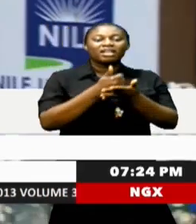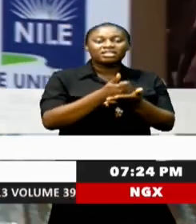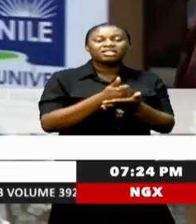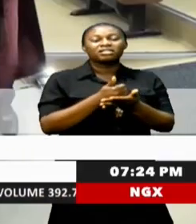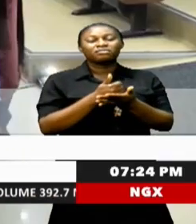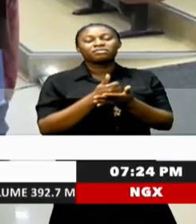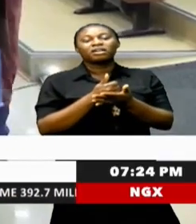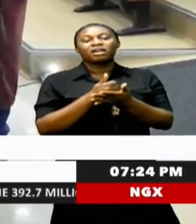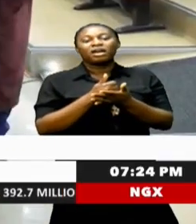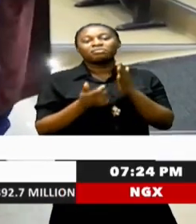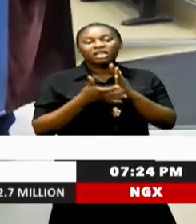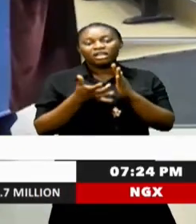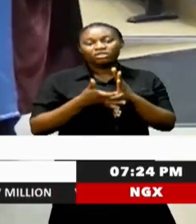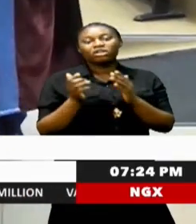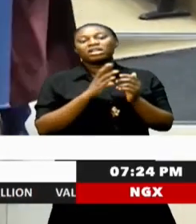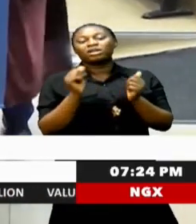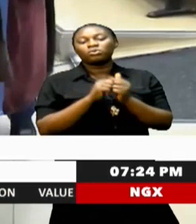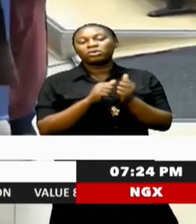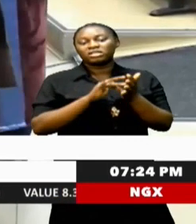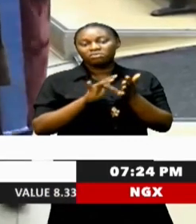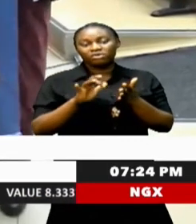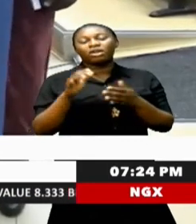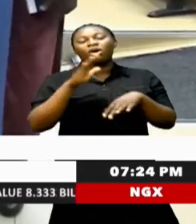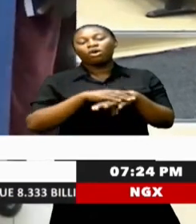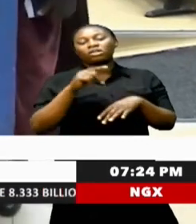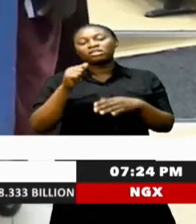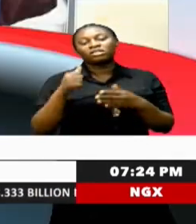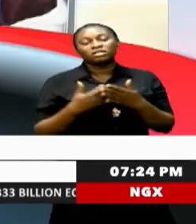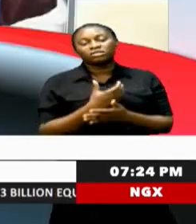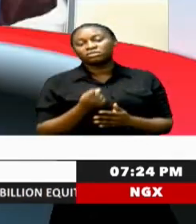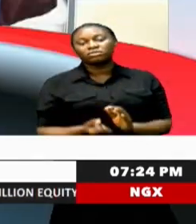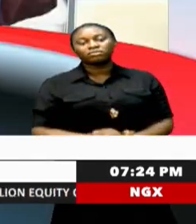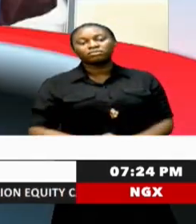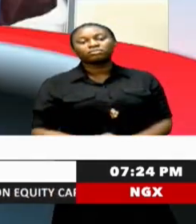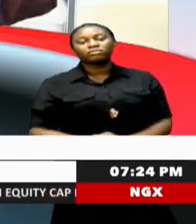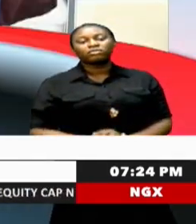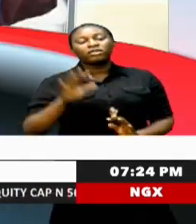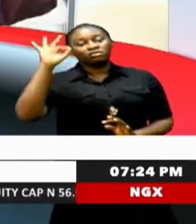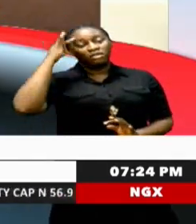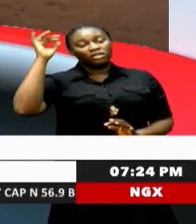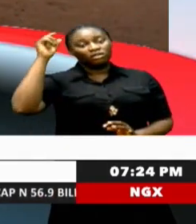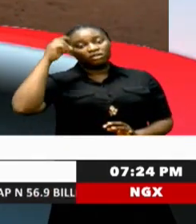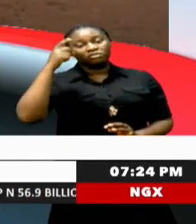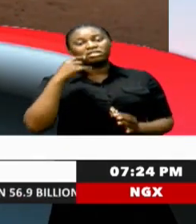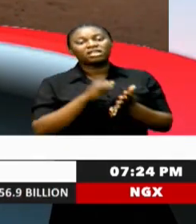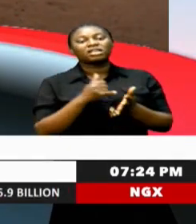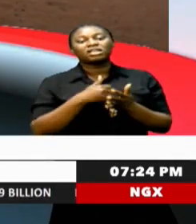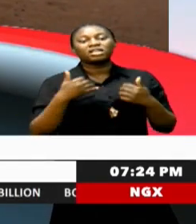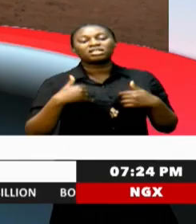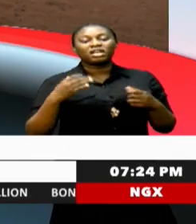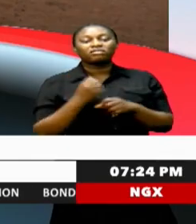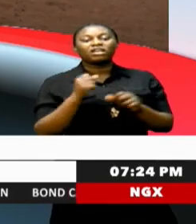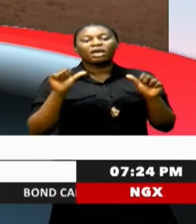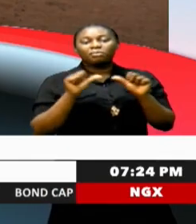technology. Charles Alpha, NTA News. The federal government says it has taken measures